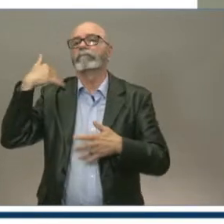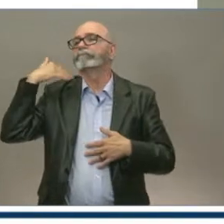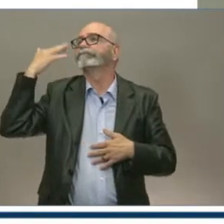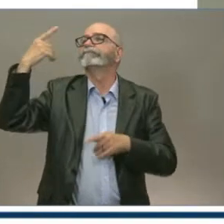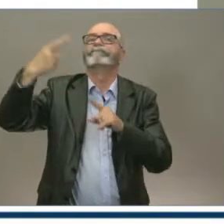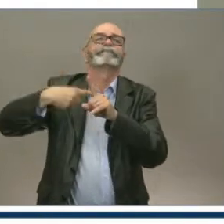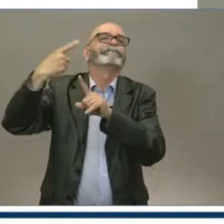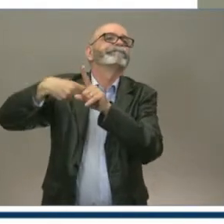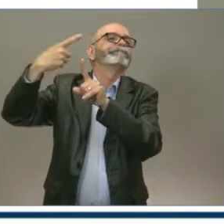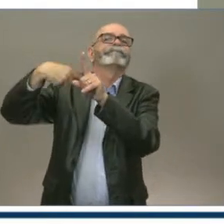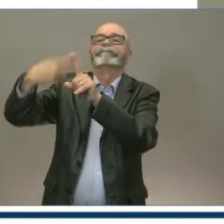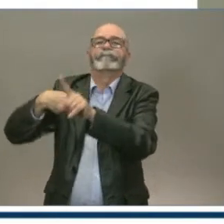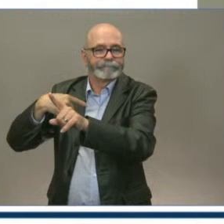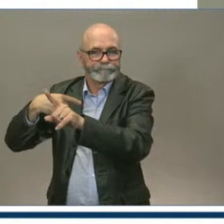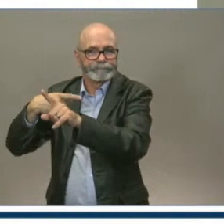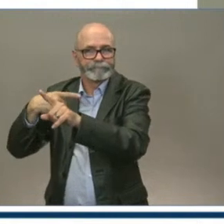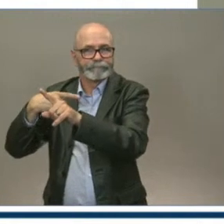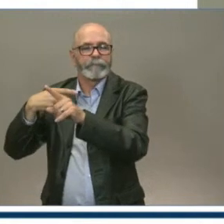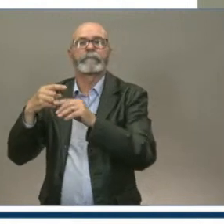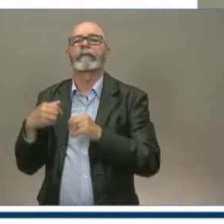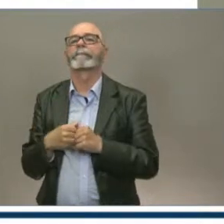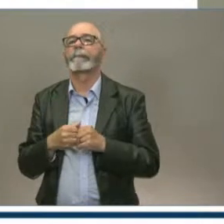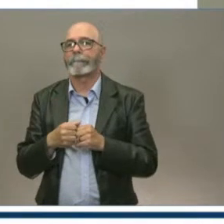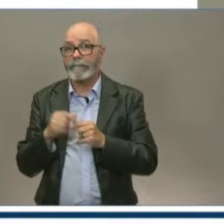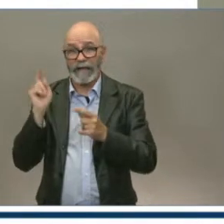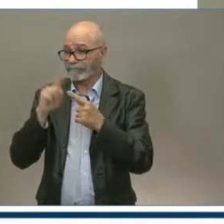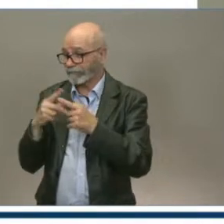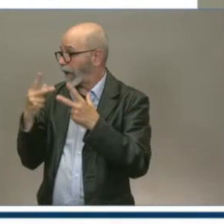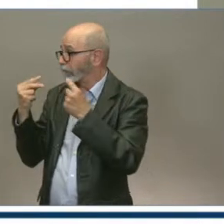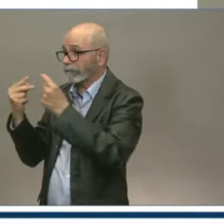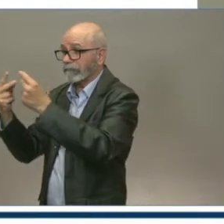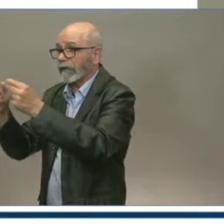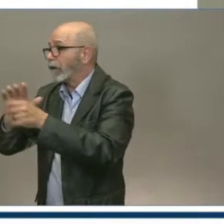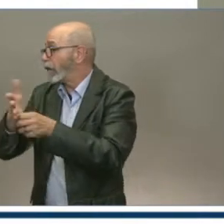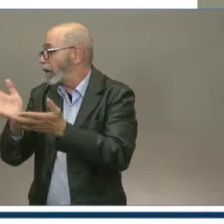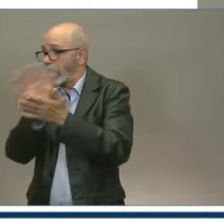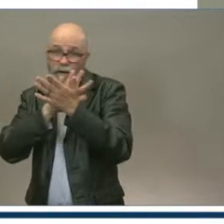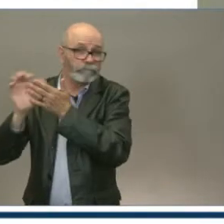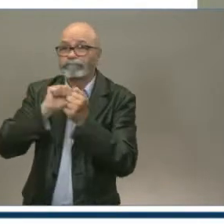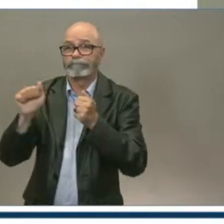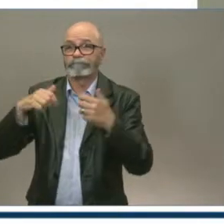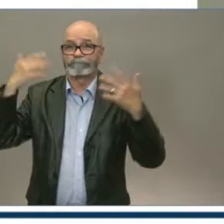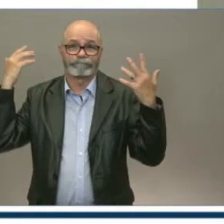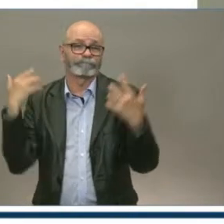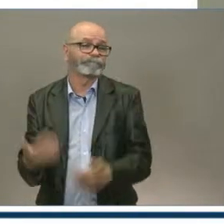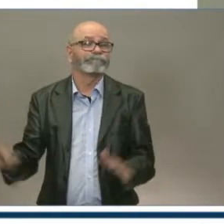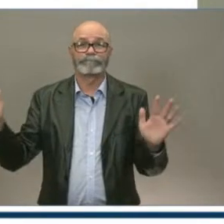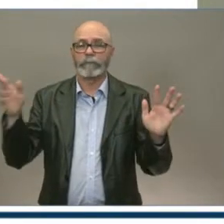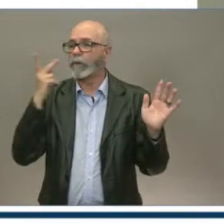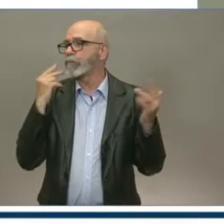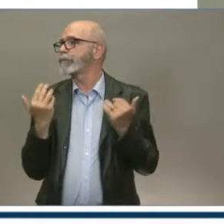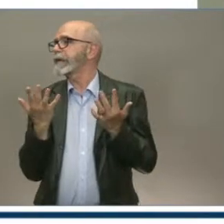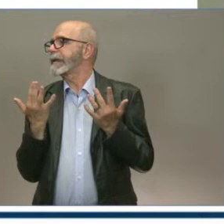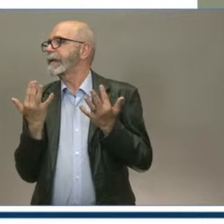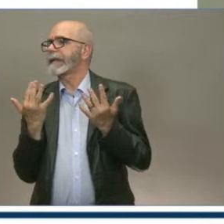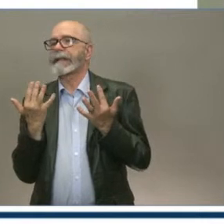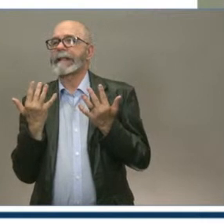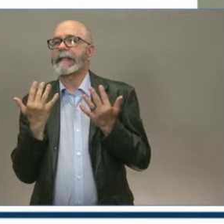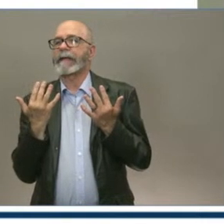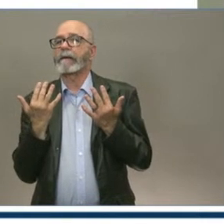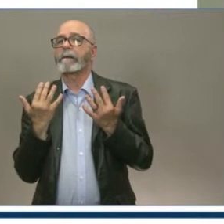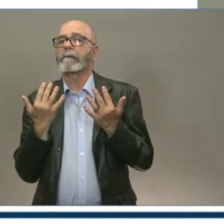months while we get the protective effect of the vaccine built in. Then we hope we're in a different position where we can slowly become more